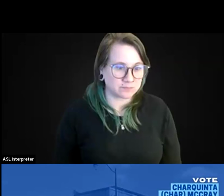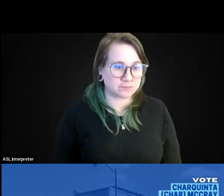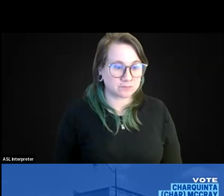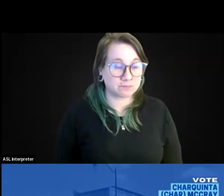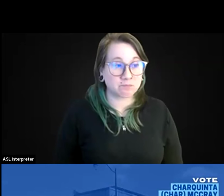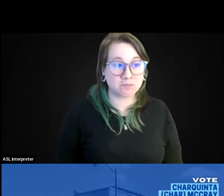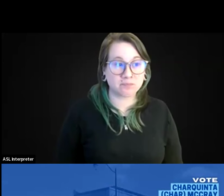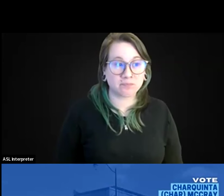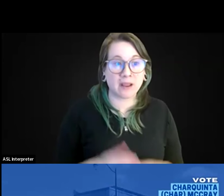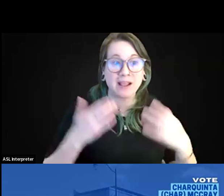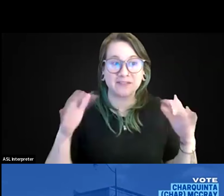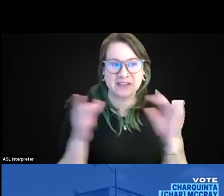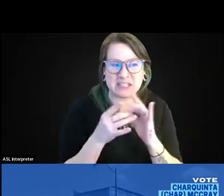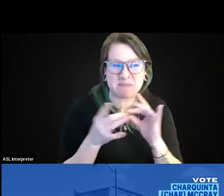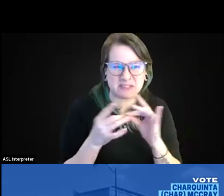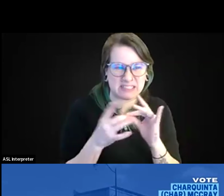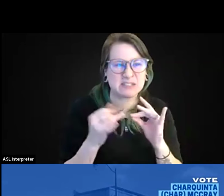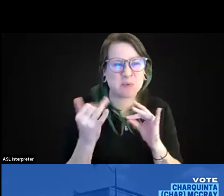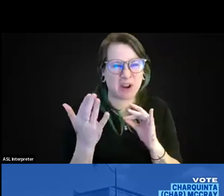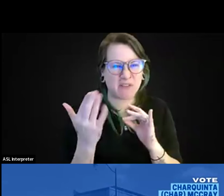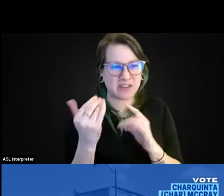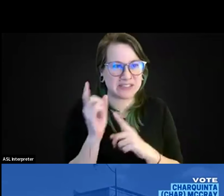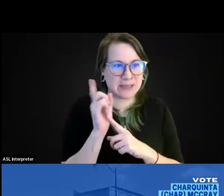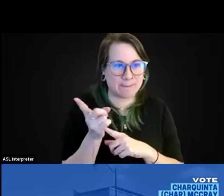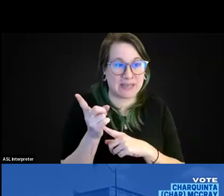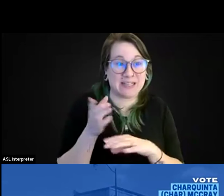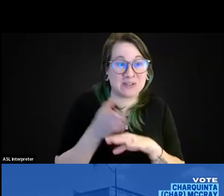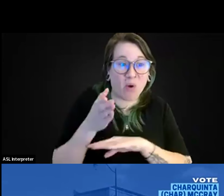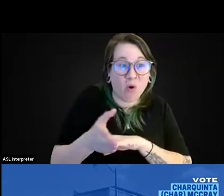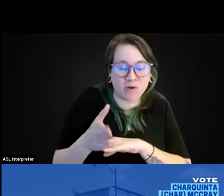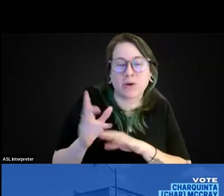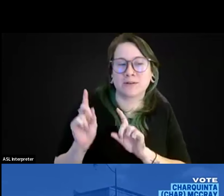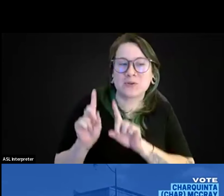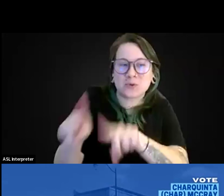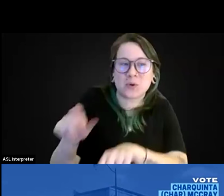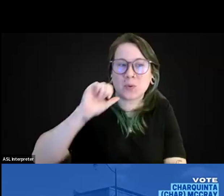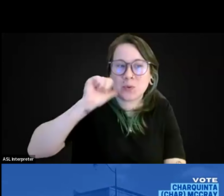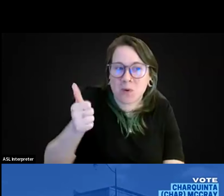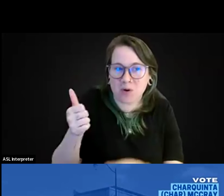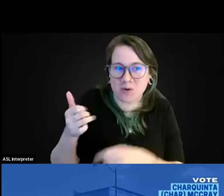As we said, we're 15 minutes over, so you can go to tomorrow's event. Looking forward to seeing you.